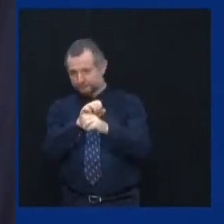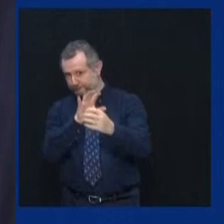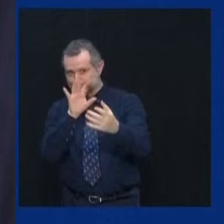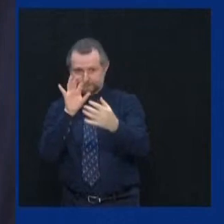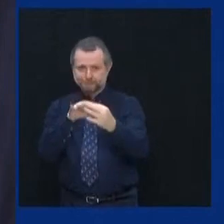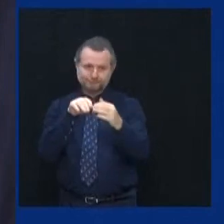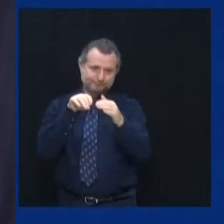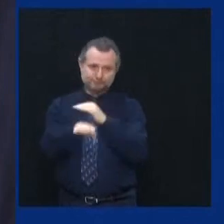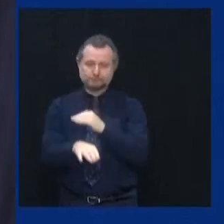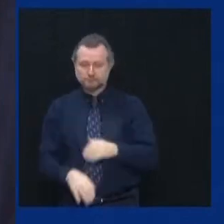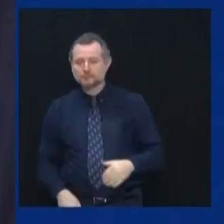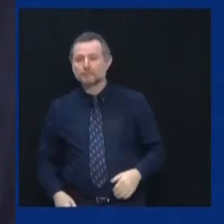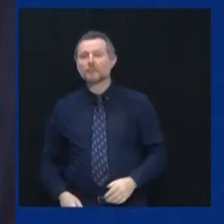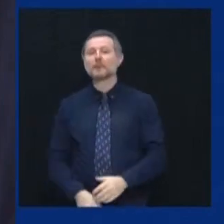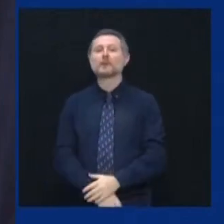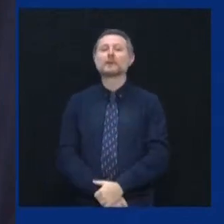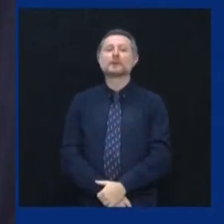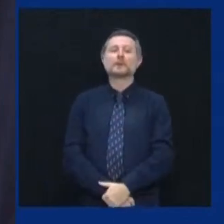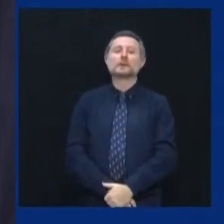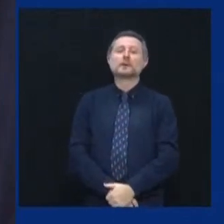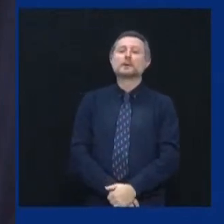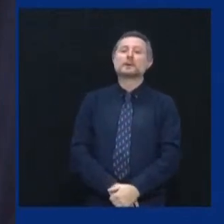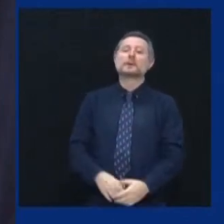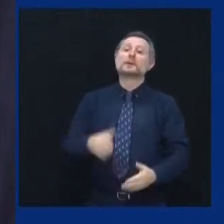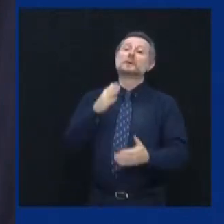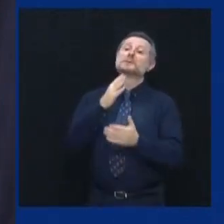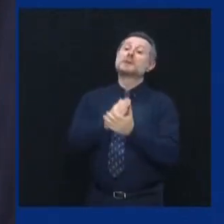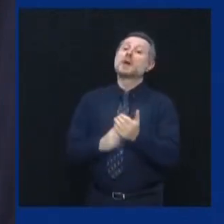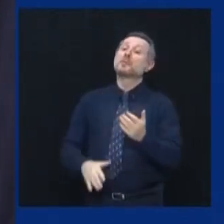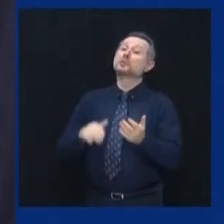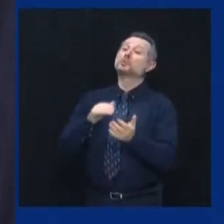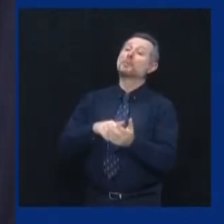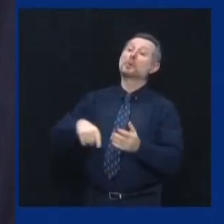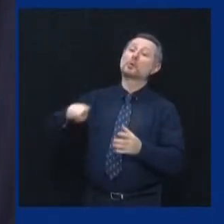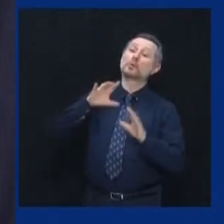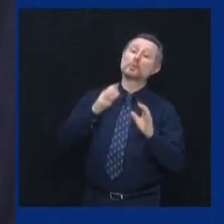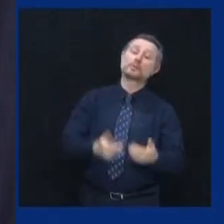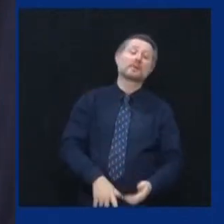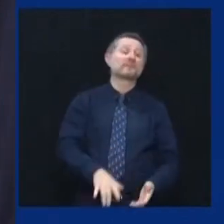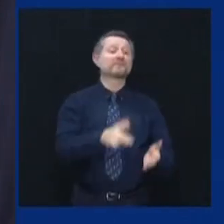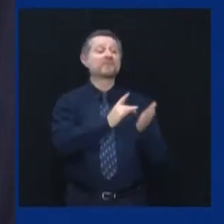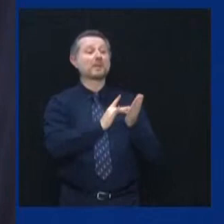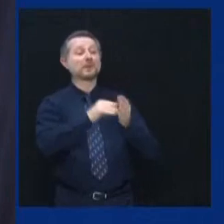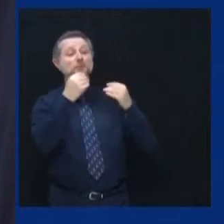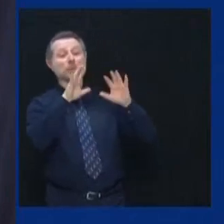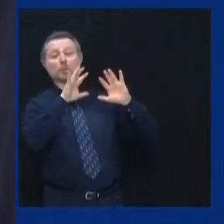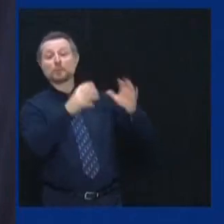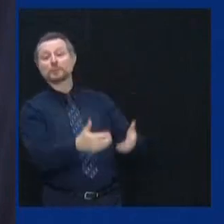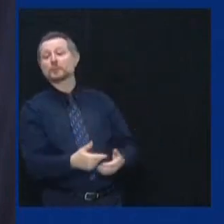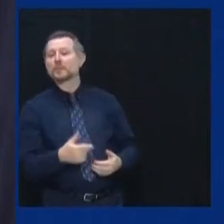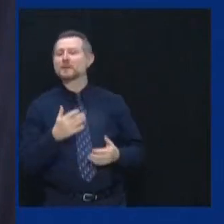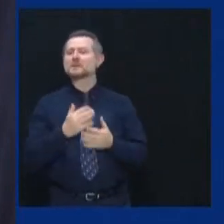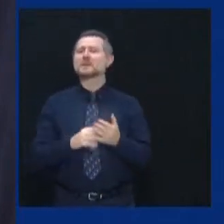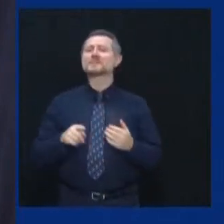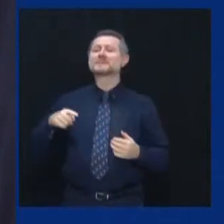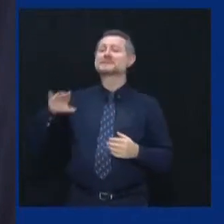Some doctors' networks and pharmacists and mass vaccination sites may say, come in